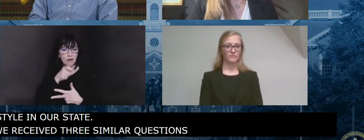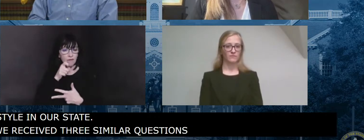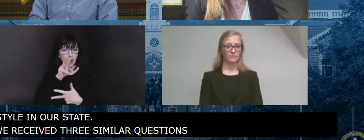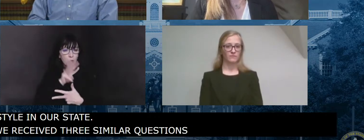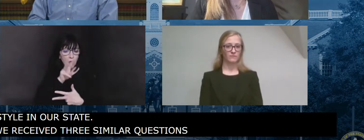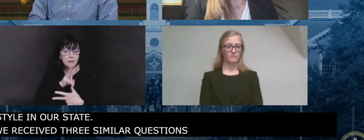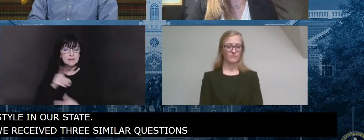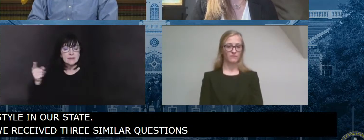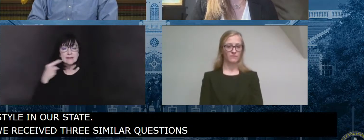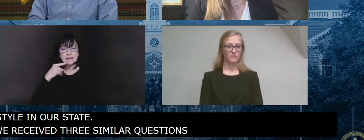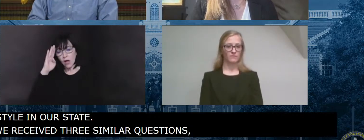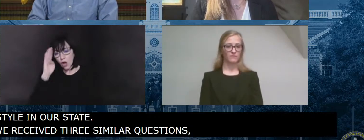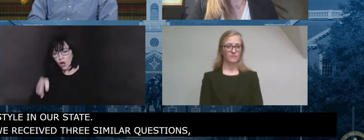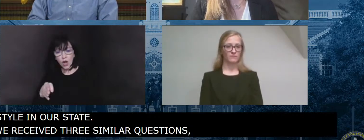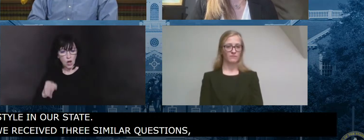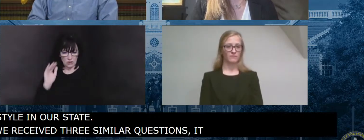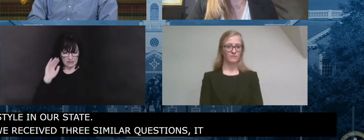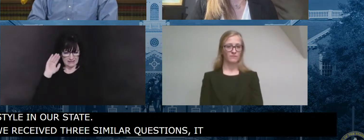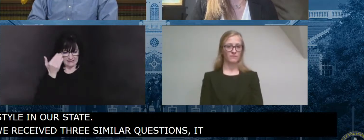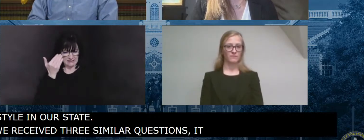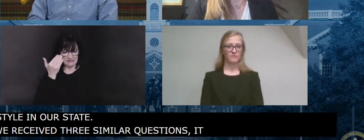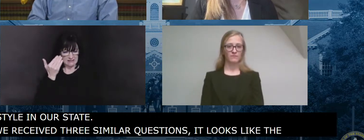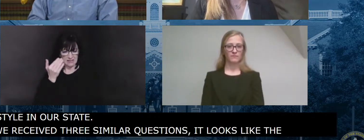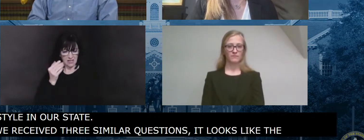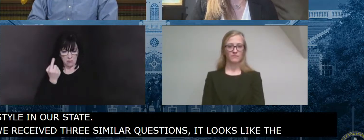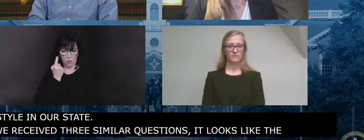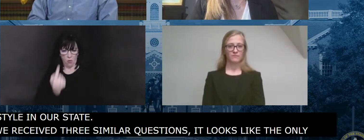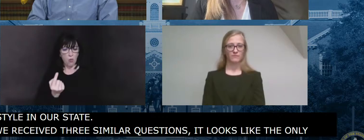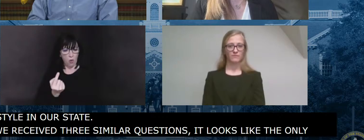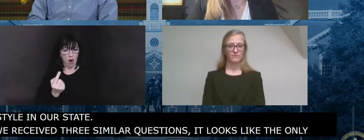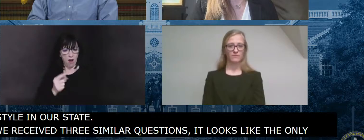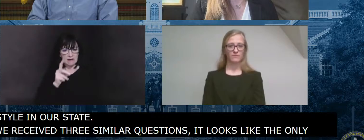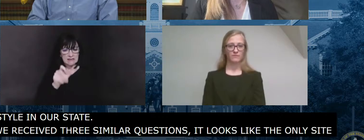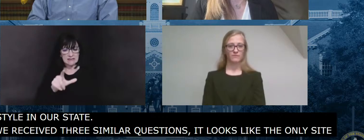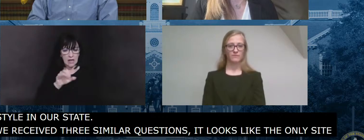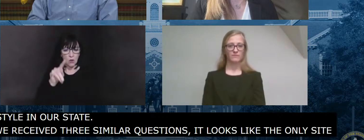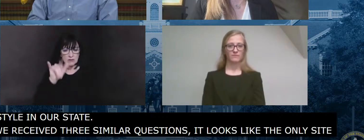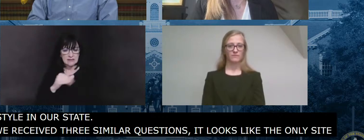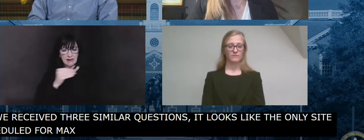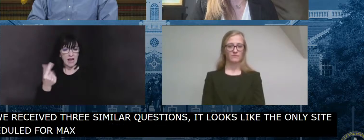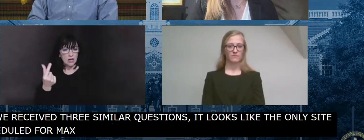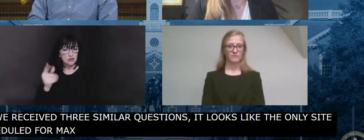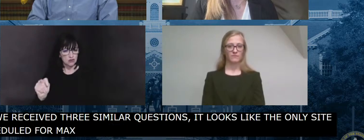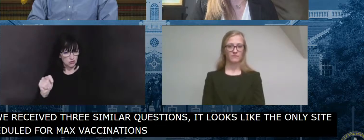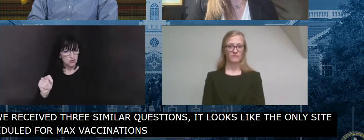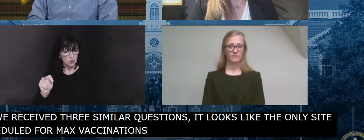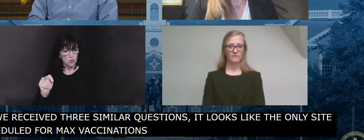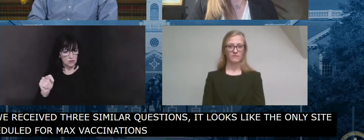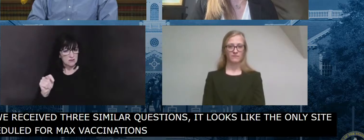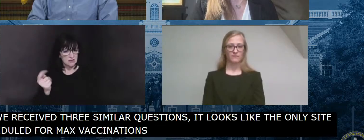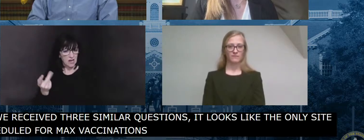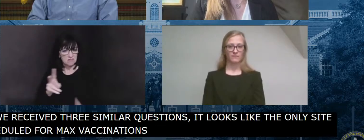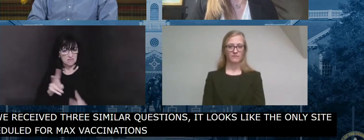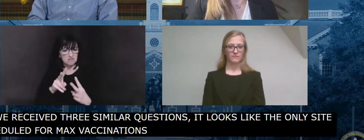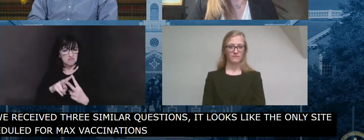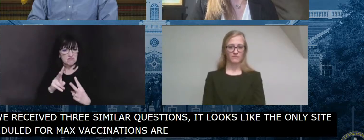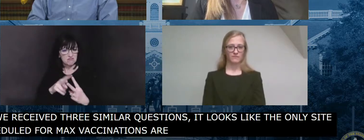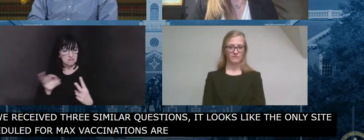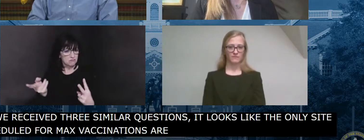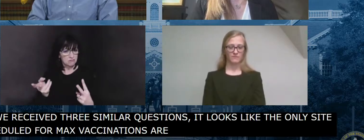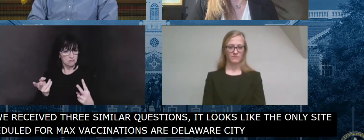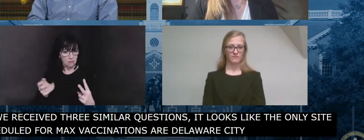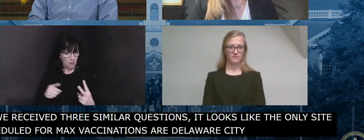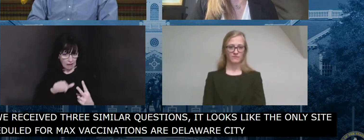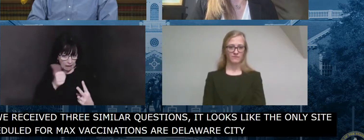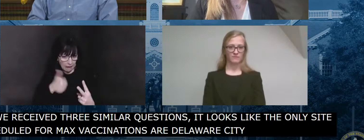hello, it looks like the only sites scheduled for mass vaccinations are Delaware City and Georgetown. Speaking of the sites planned this weekend, are there any